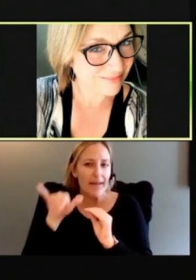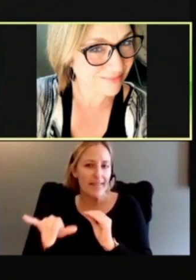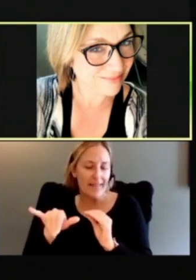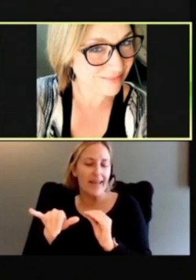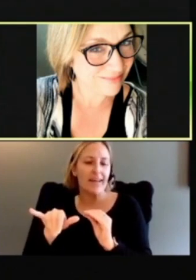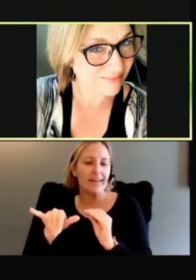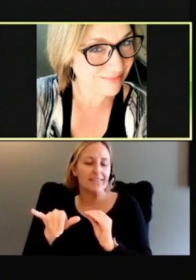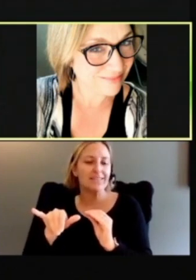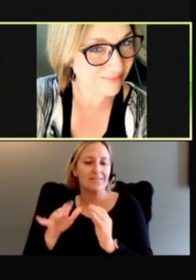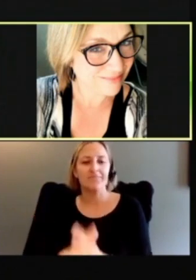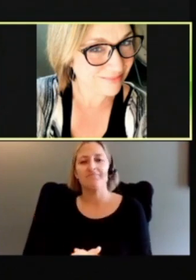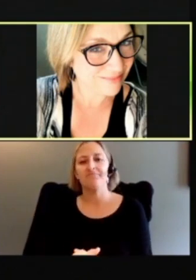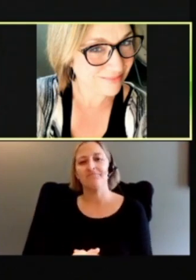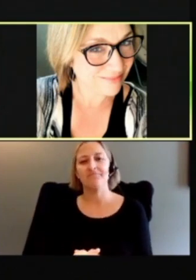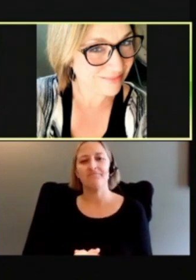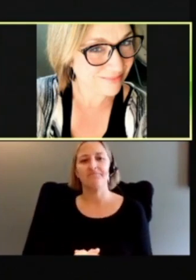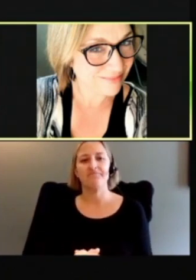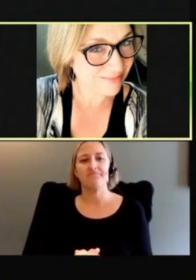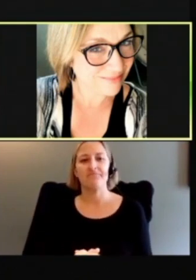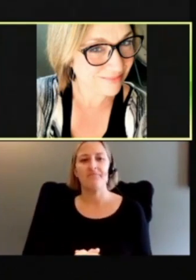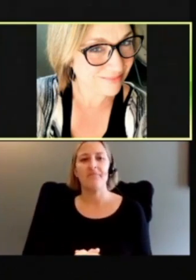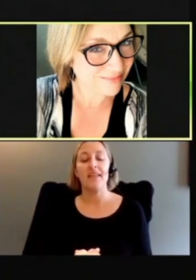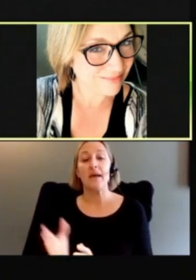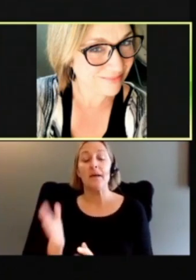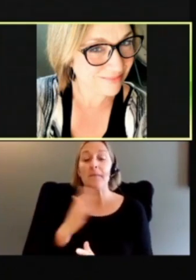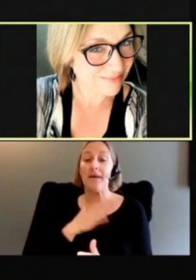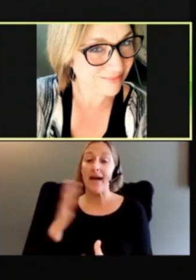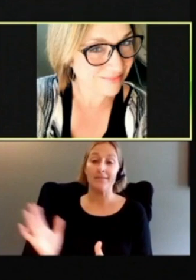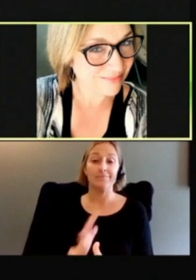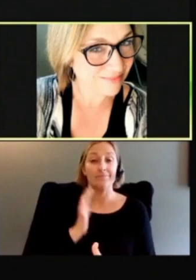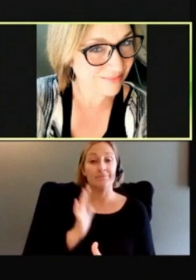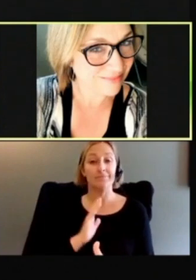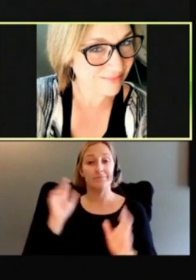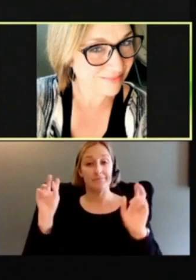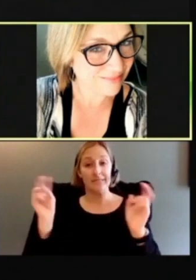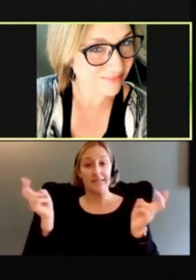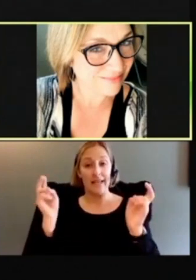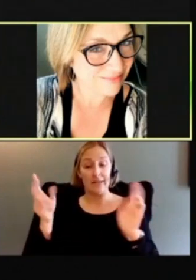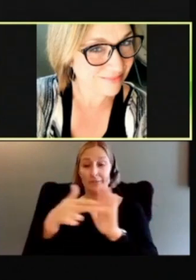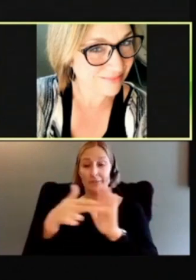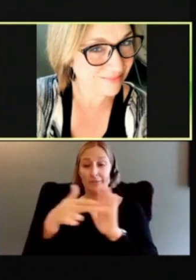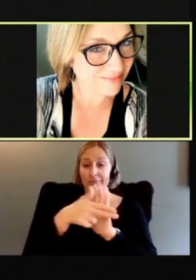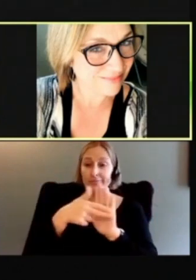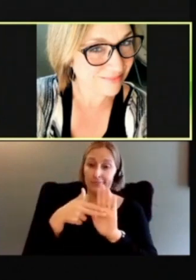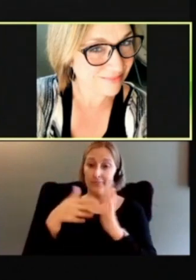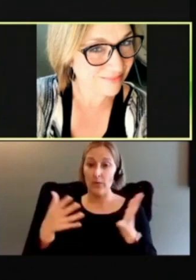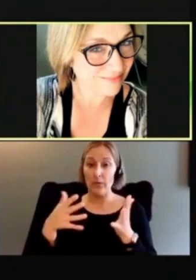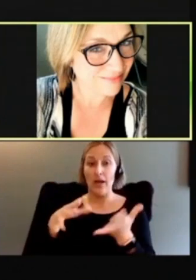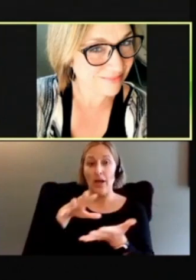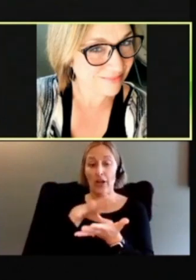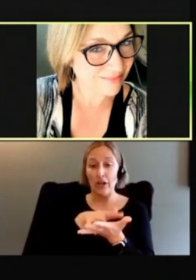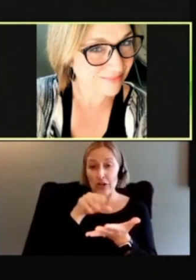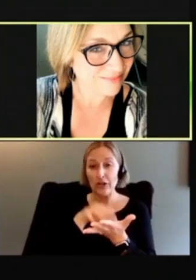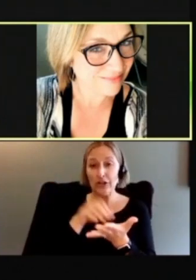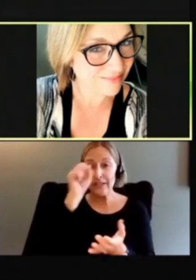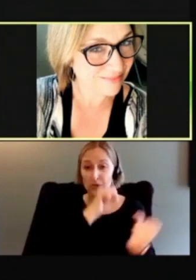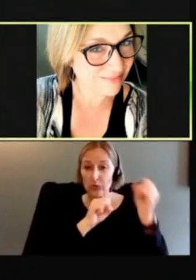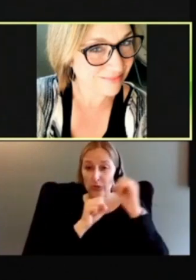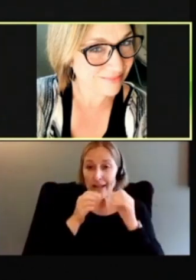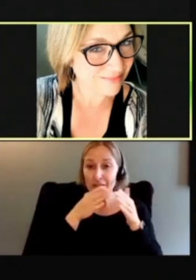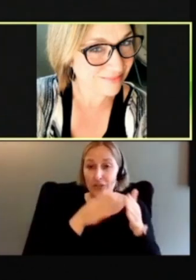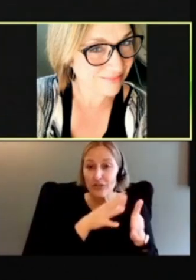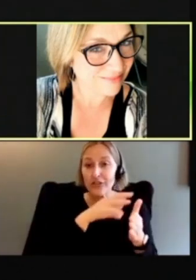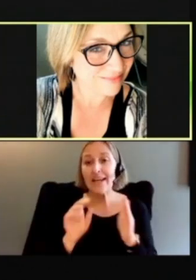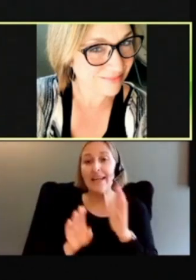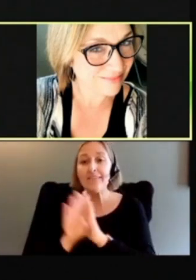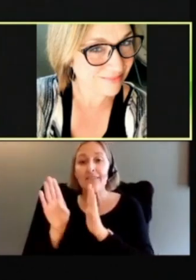it coming through. My official title is Learning Strategy and Development Manager, and I work for a company